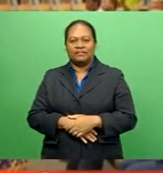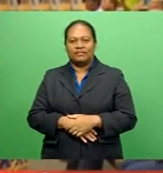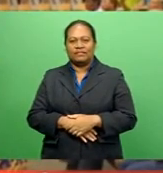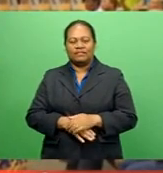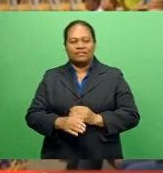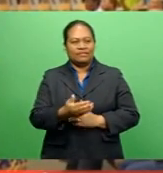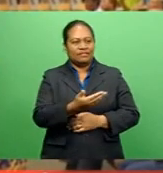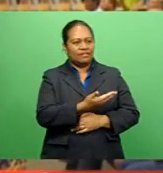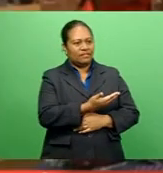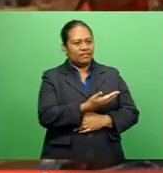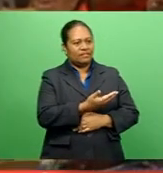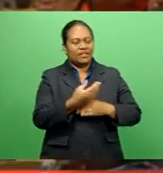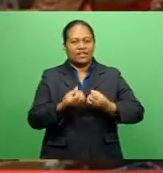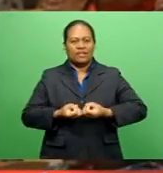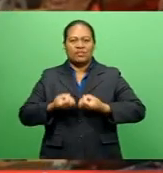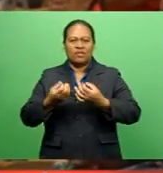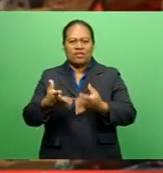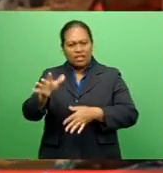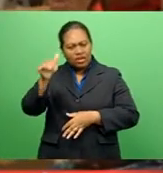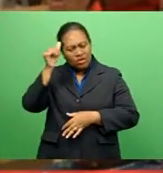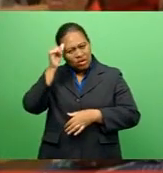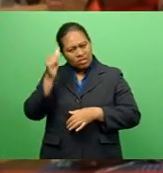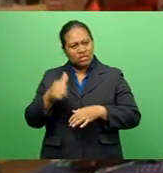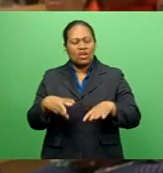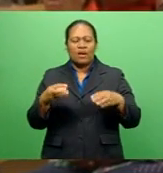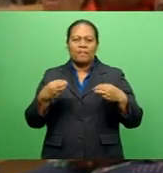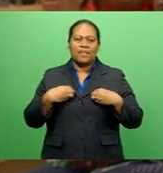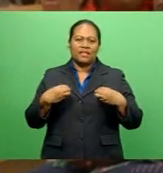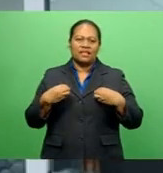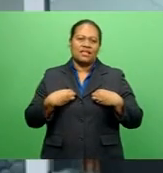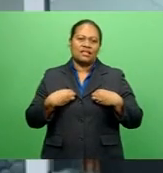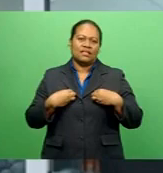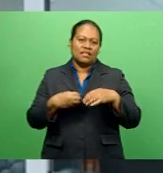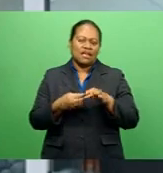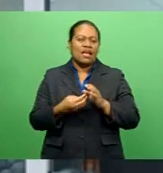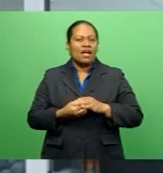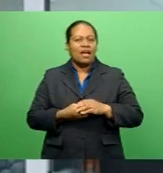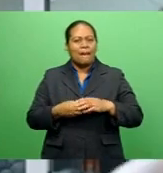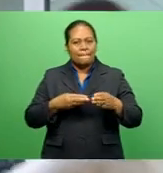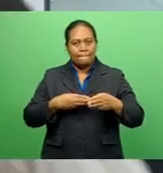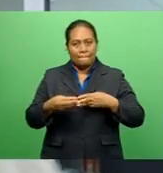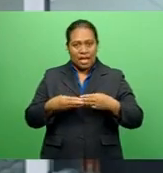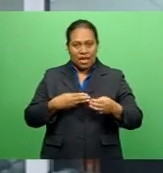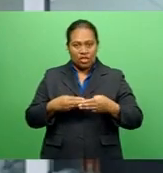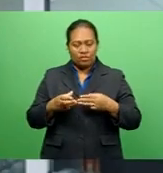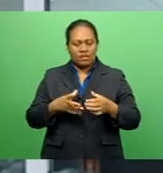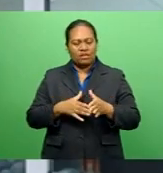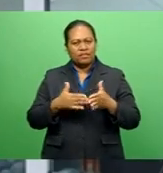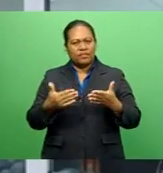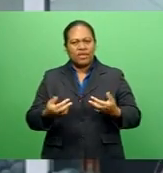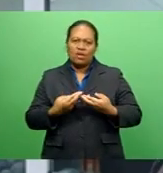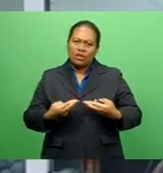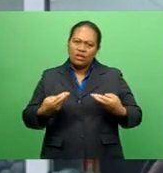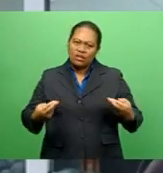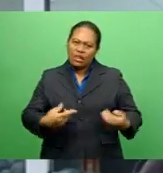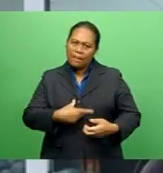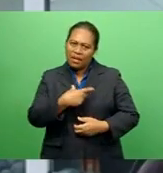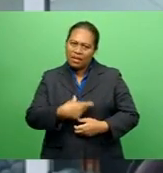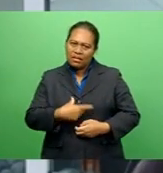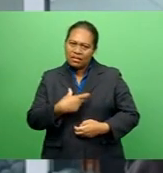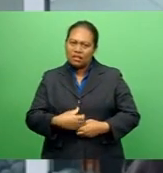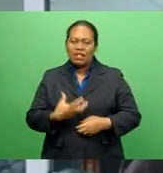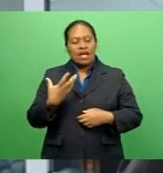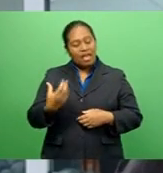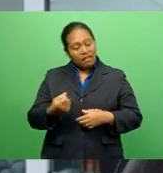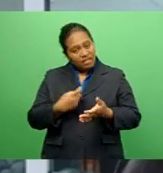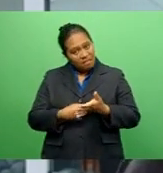fair provides deeper knowledge on business management. For people who've got the resources, or probably who have the money